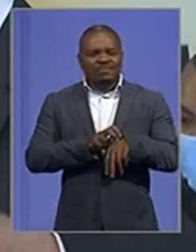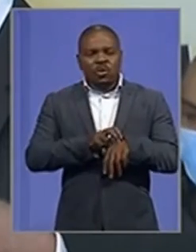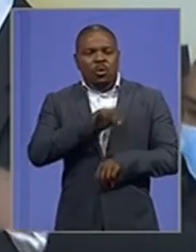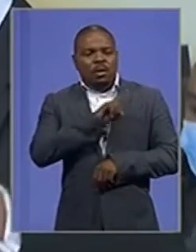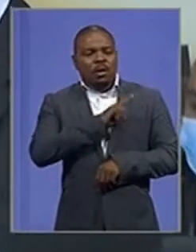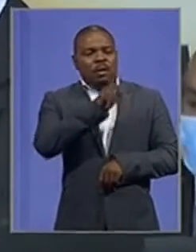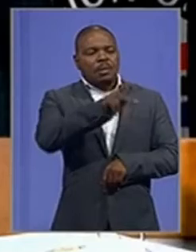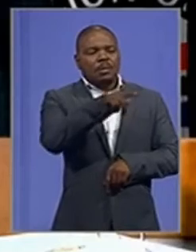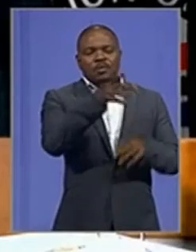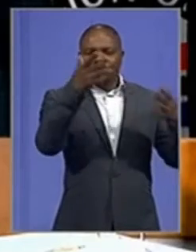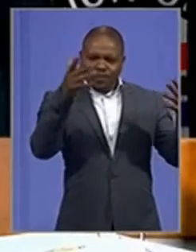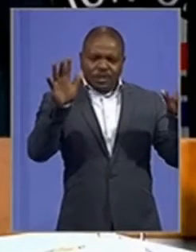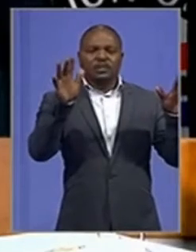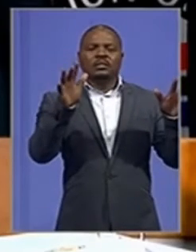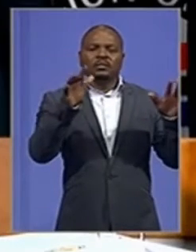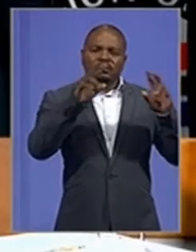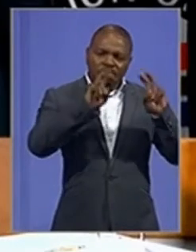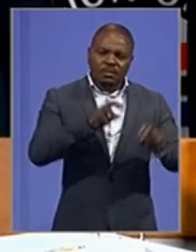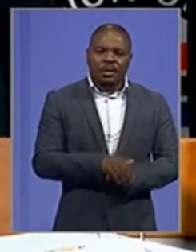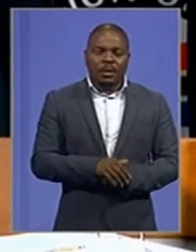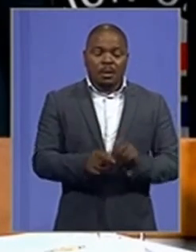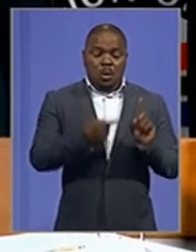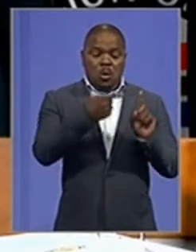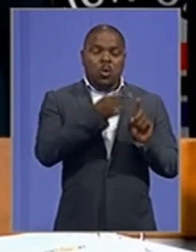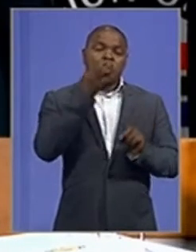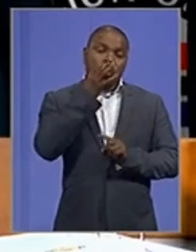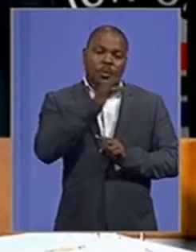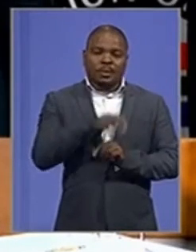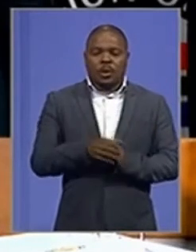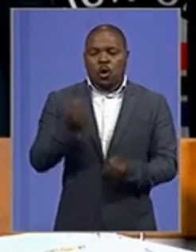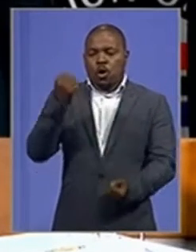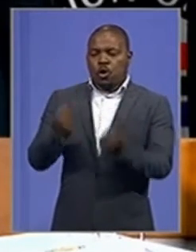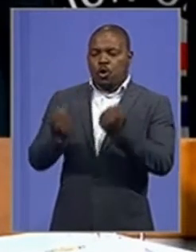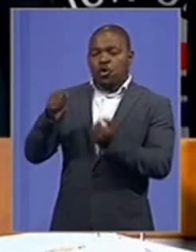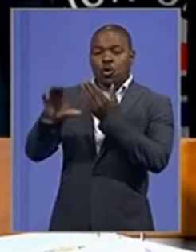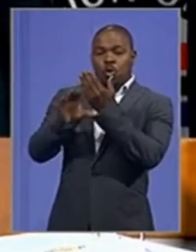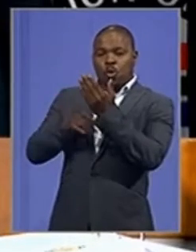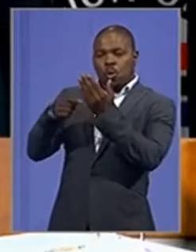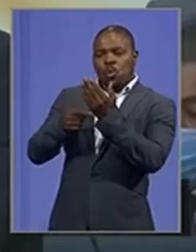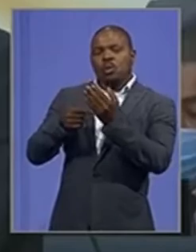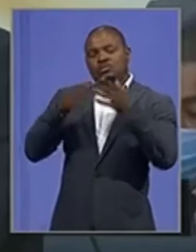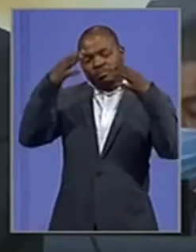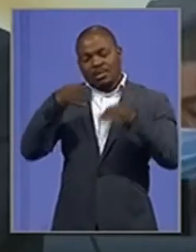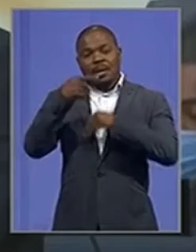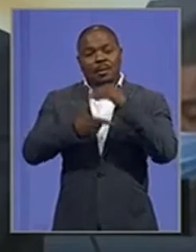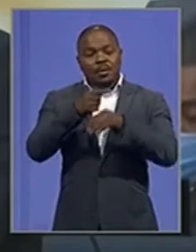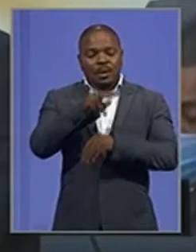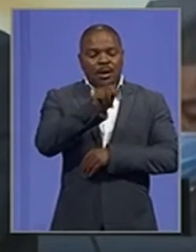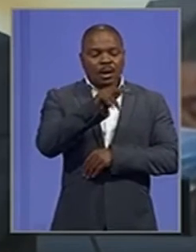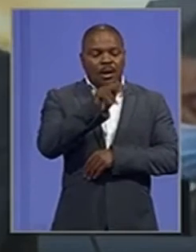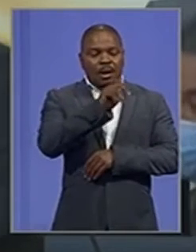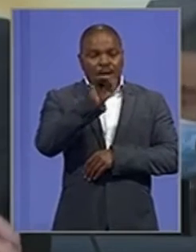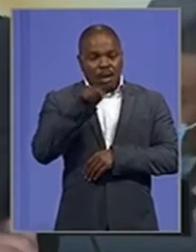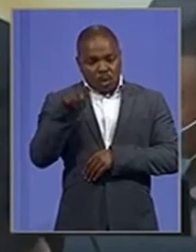wa bosetšhaba. Fa a tswelela Modise o ne a re katlholo ya kgotlatshekelo ya molaotheo ka gang kantla e na le bokao mo